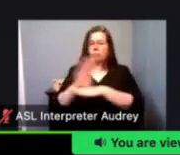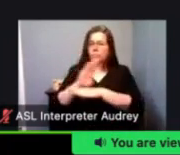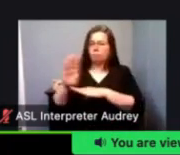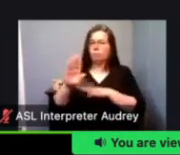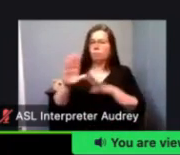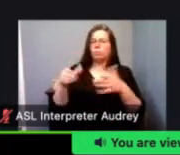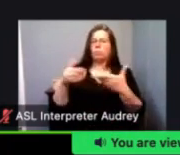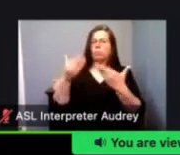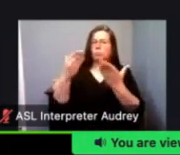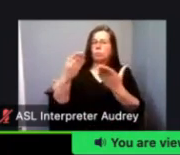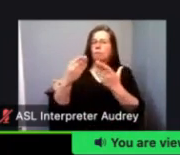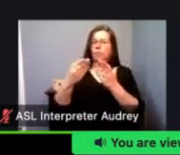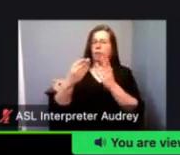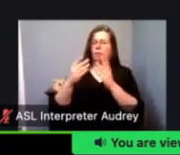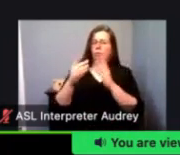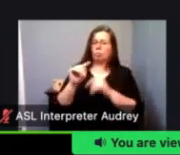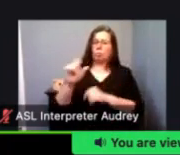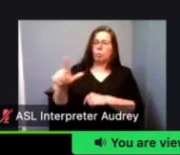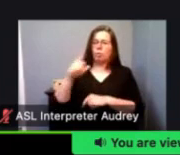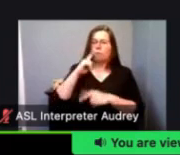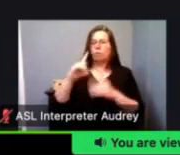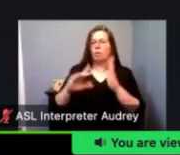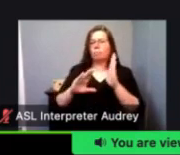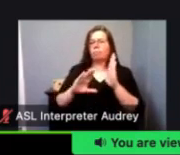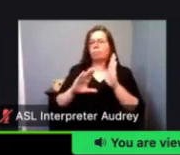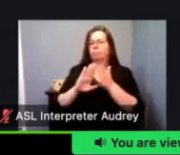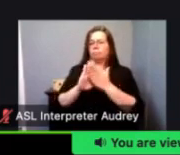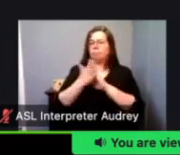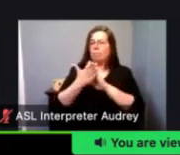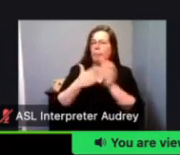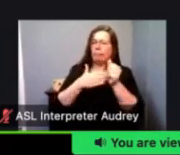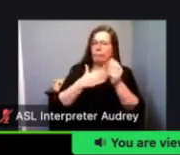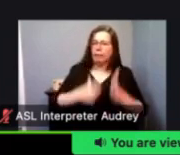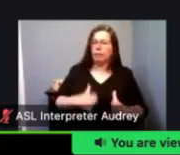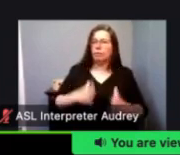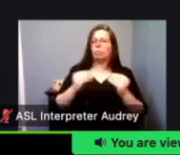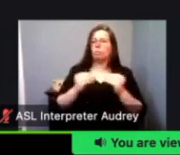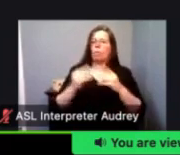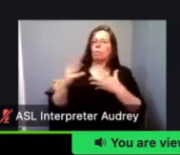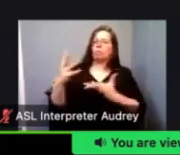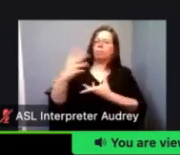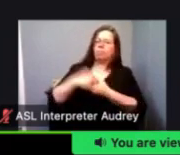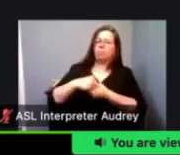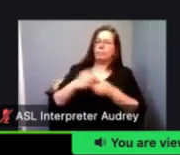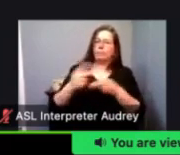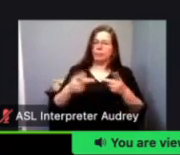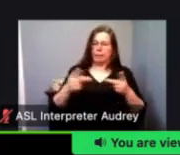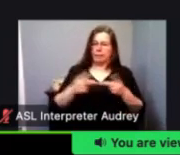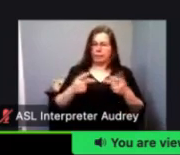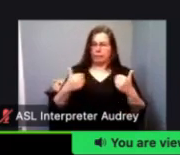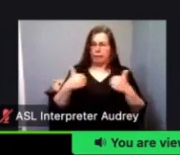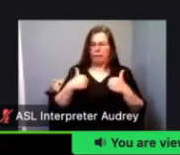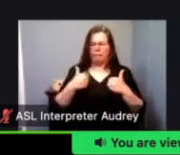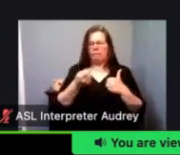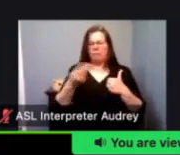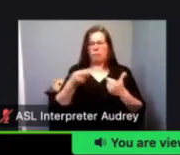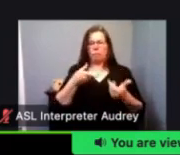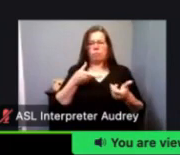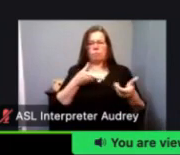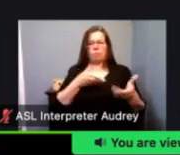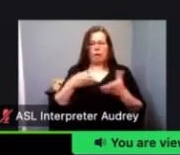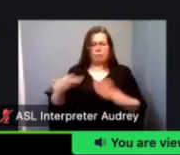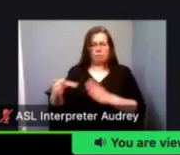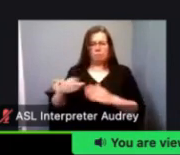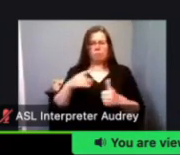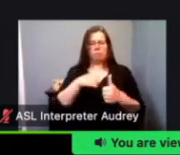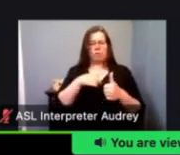develop leadership and create more inclusive spaces. So we do that in a couple of ways. The first is our